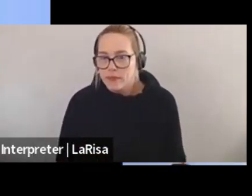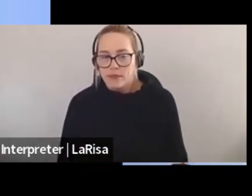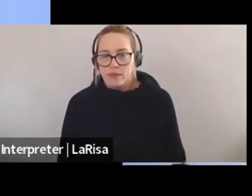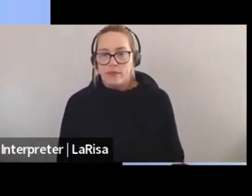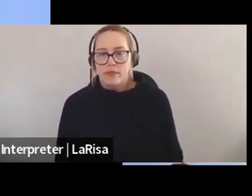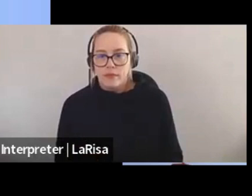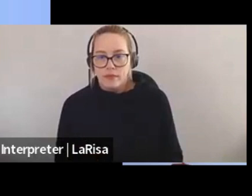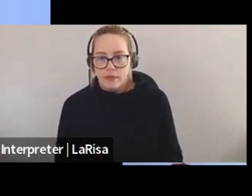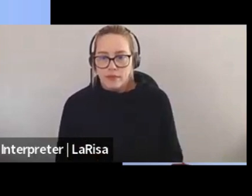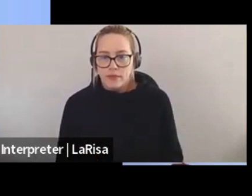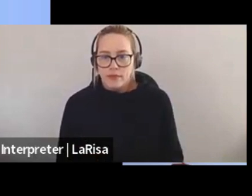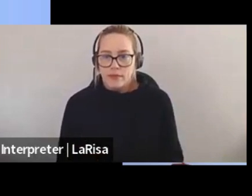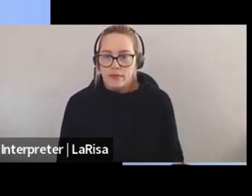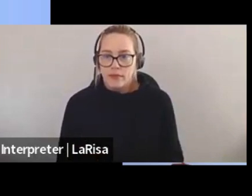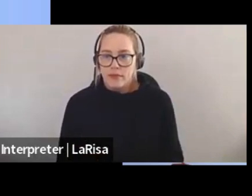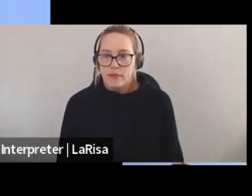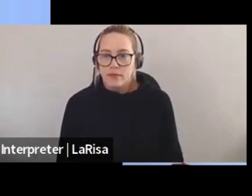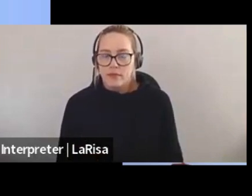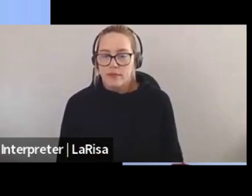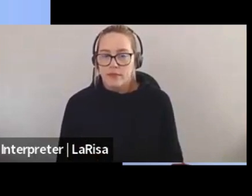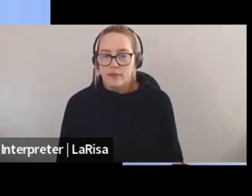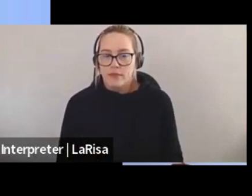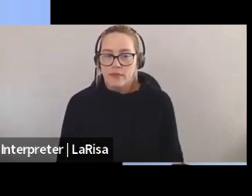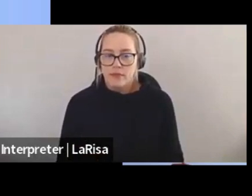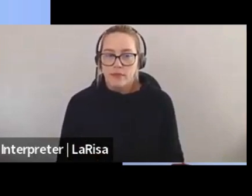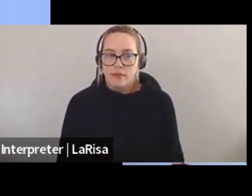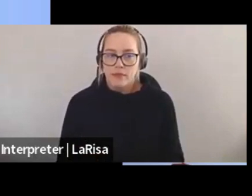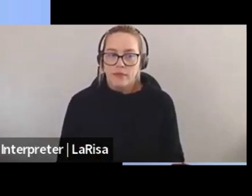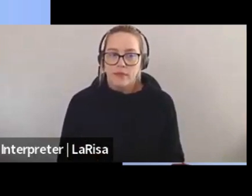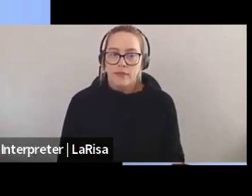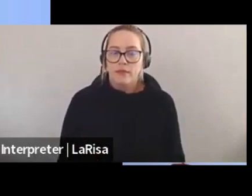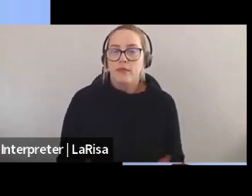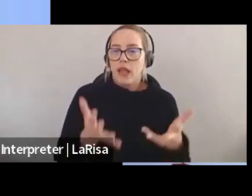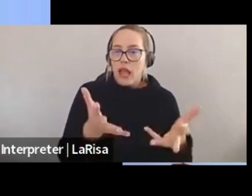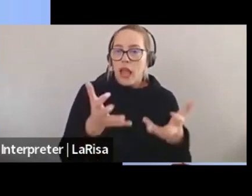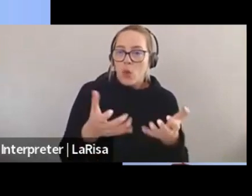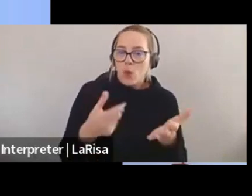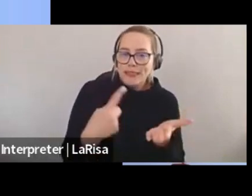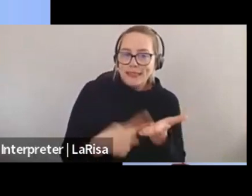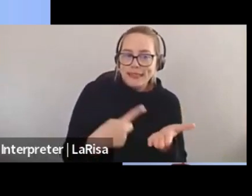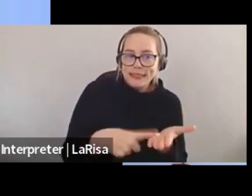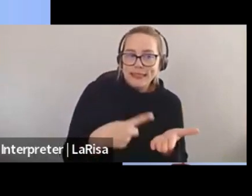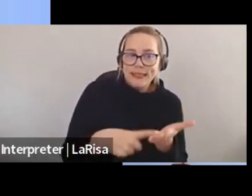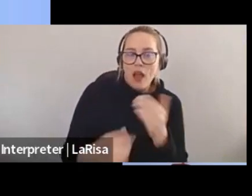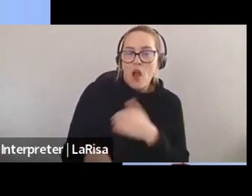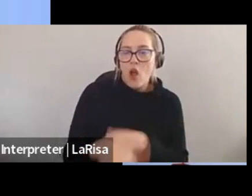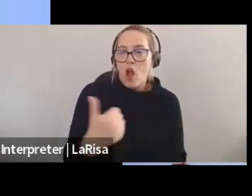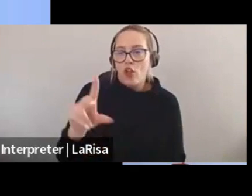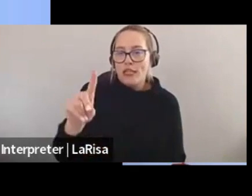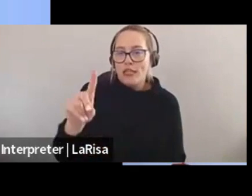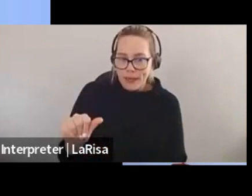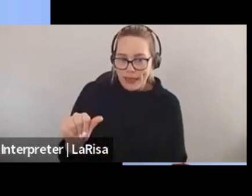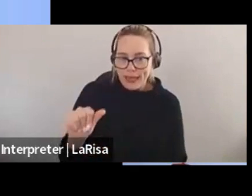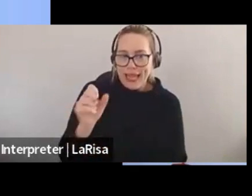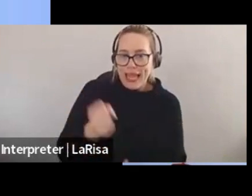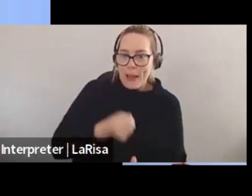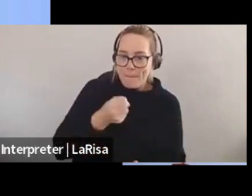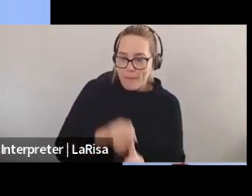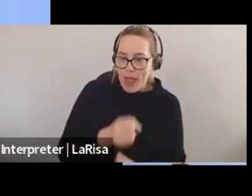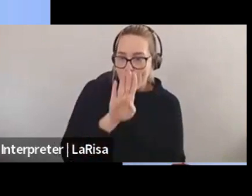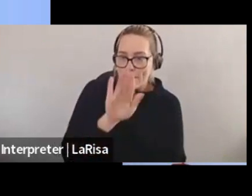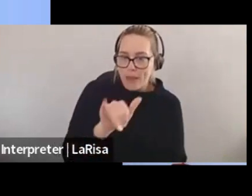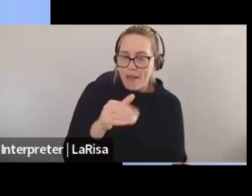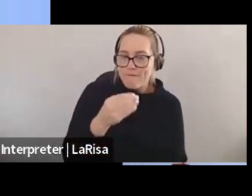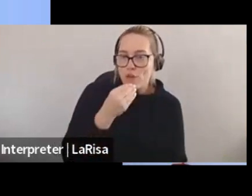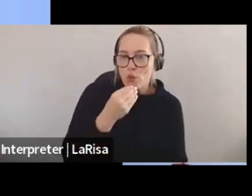So I want to talk about another disability that can be impacted by food, and that